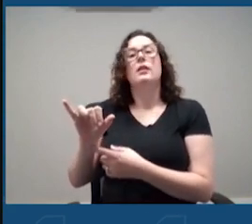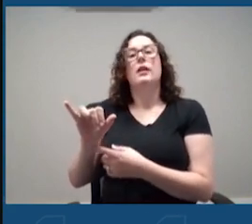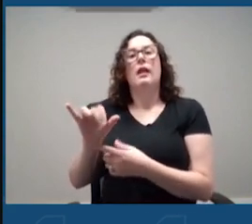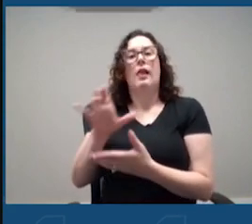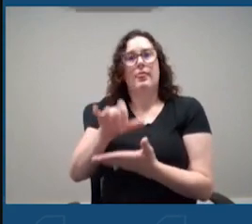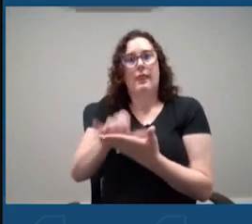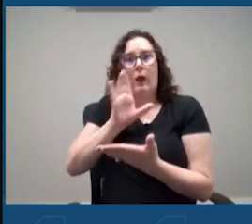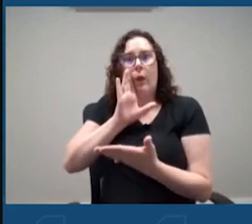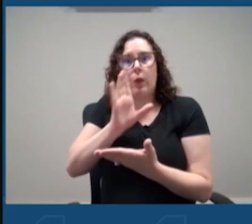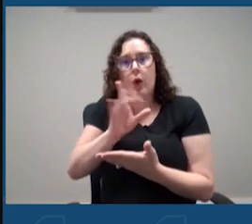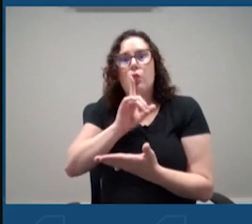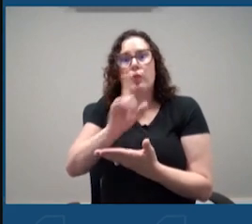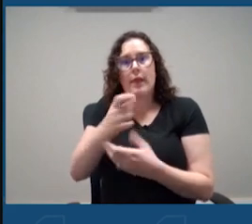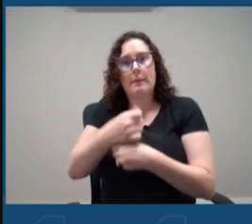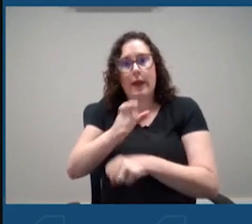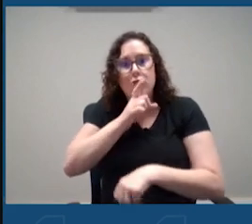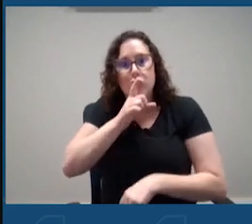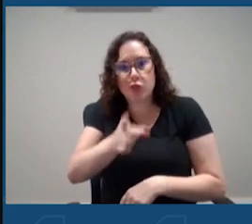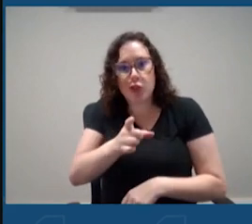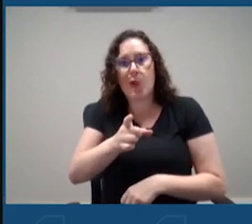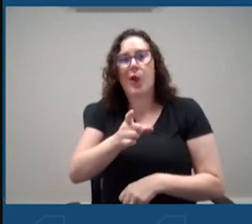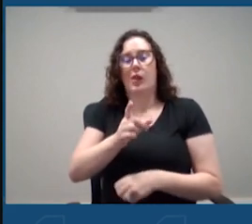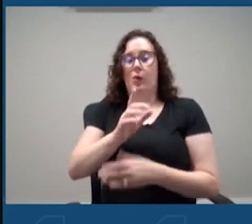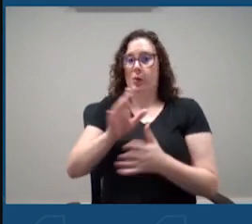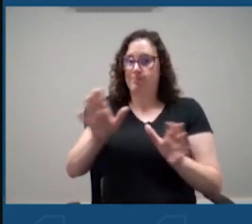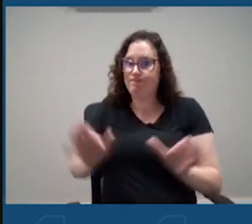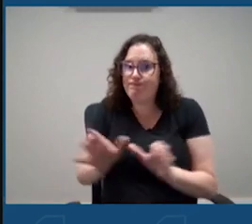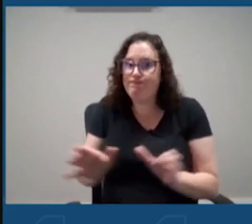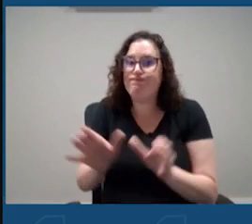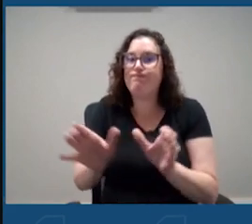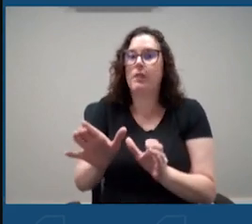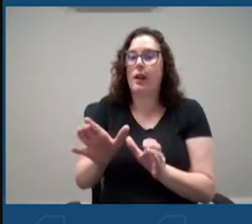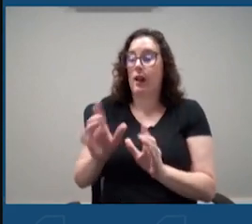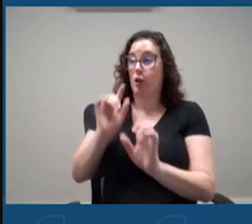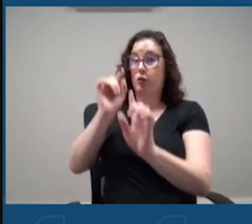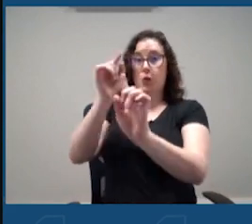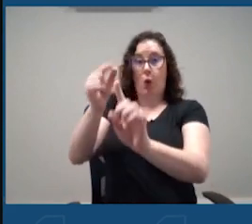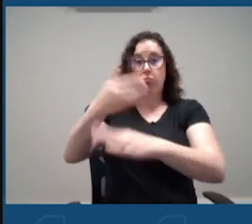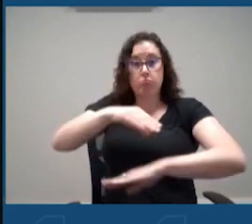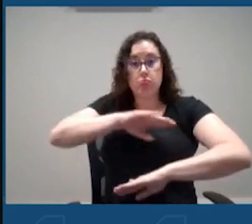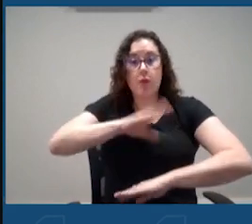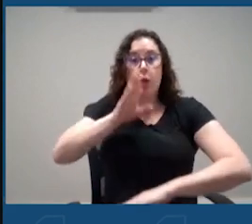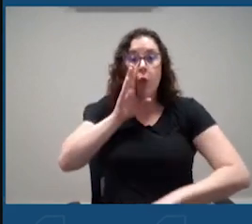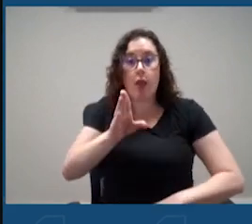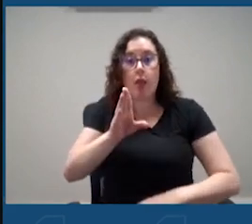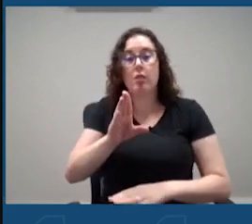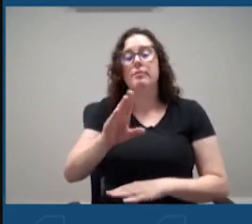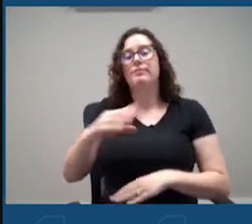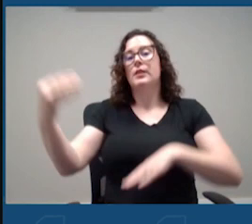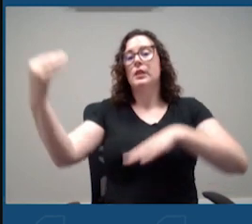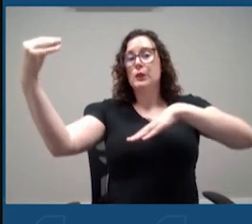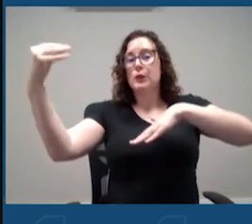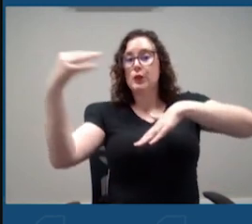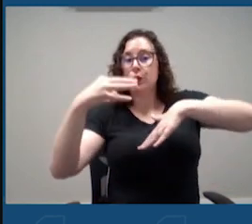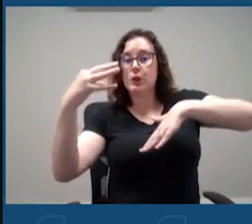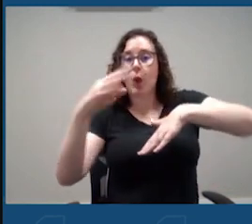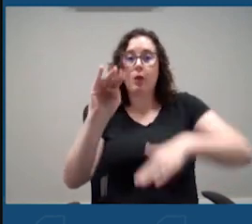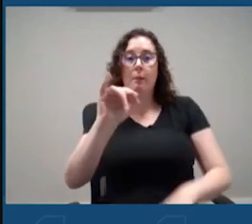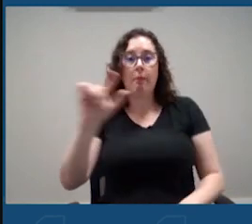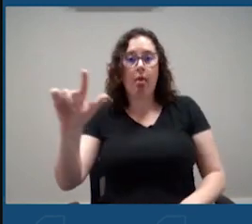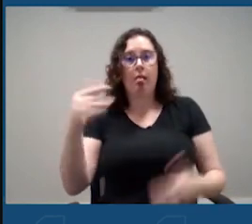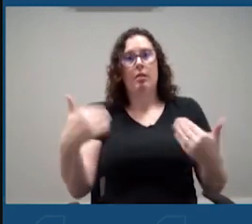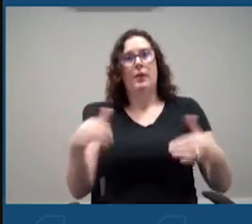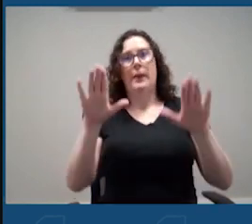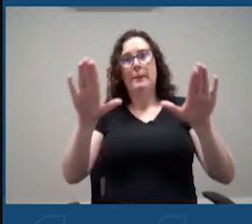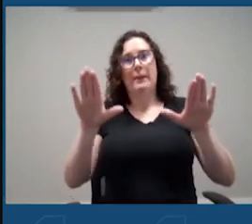to accelerate and hit those targets. The solar bill is an amazing bill. You know, in the electric